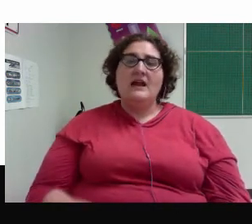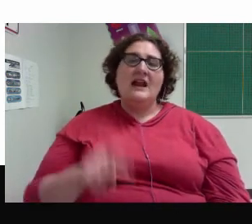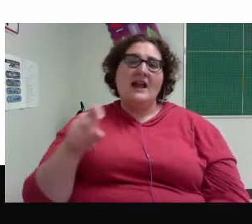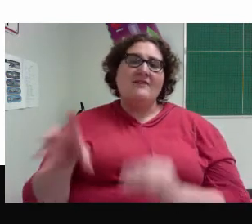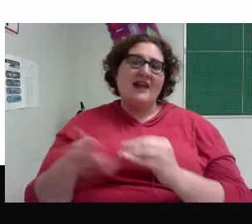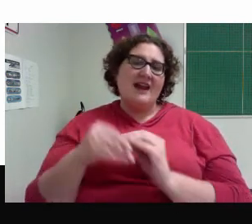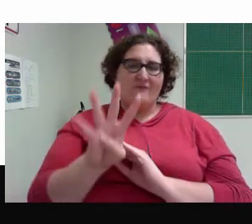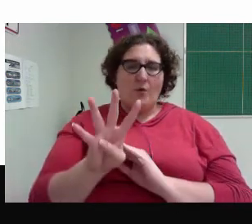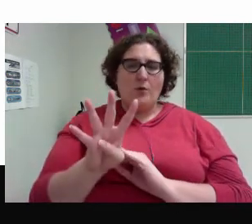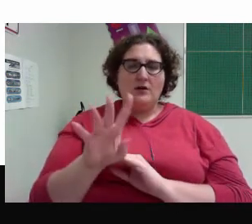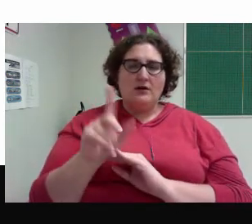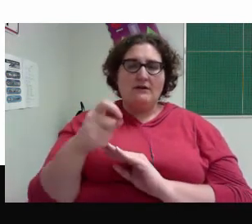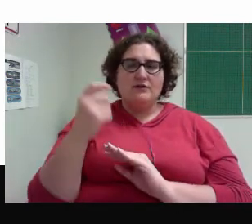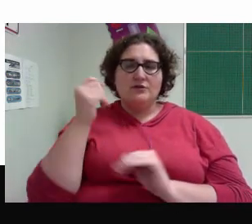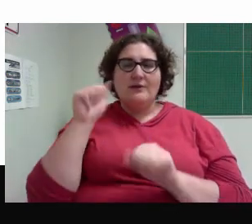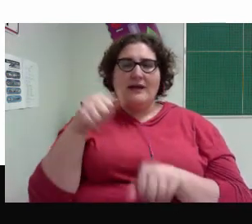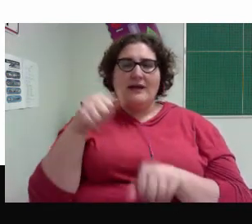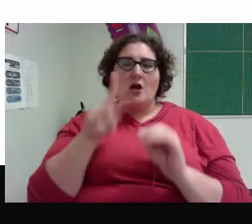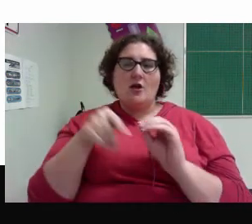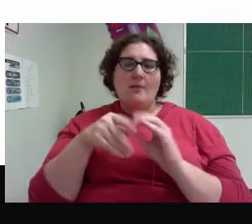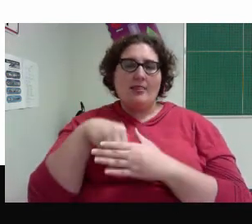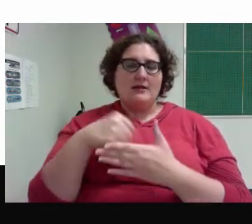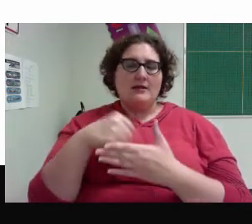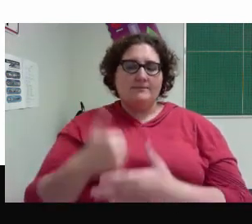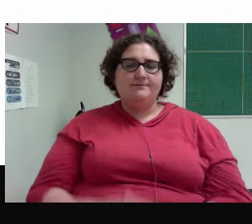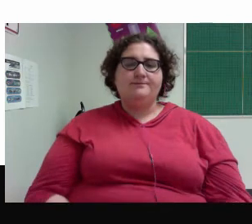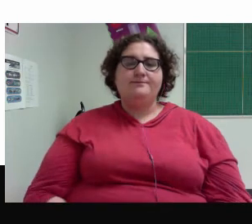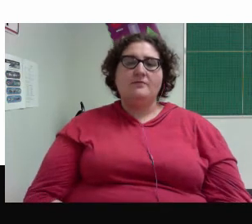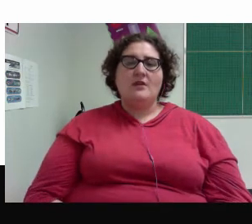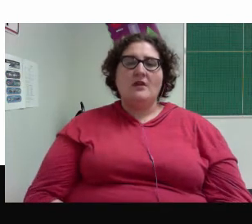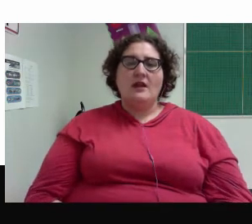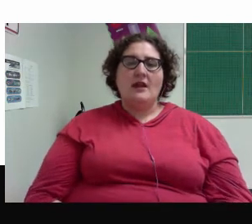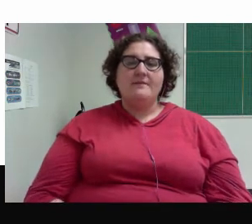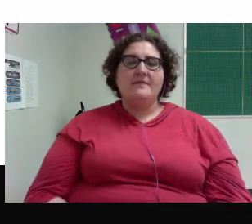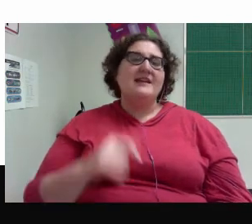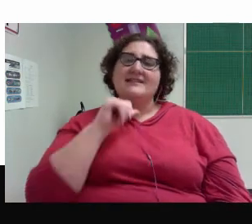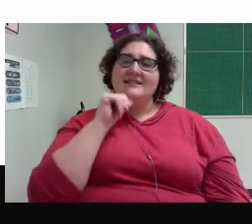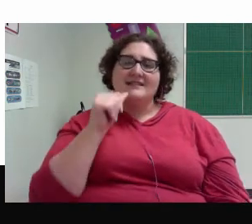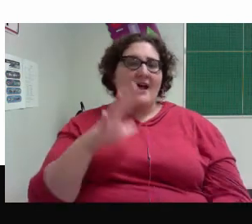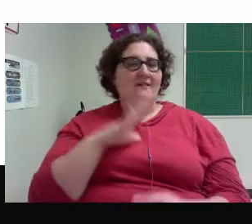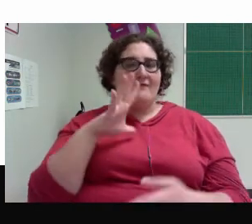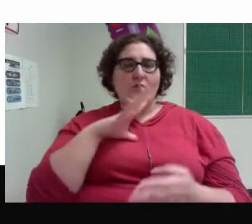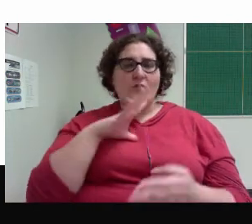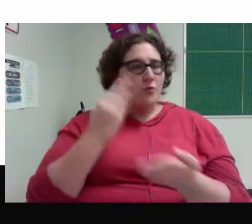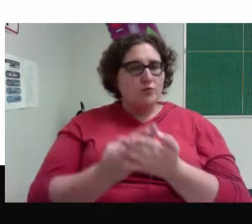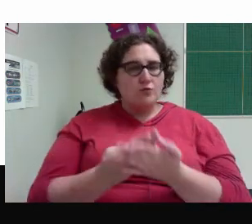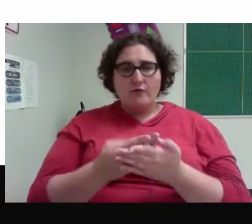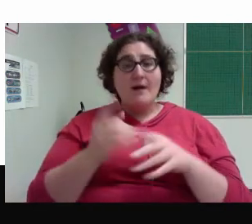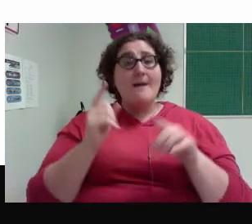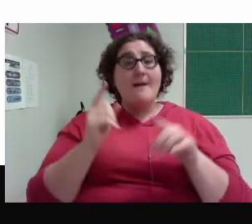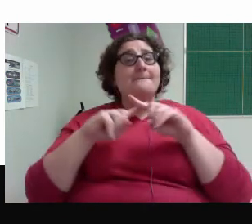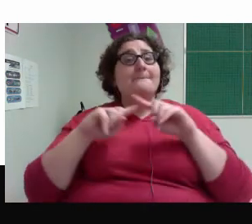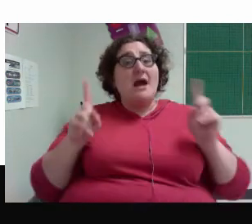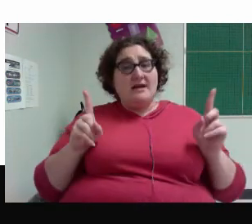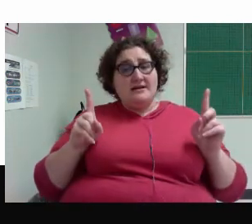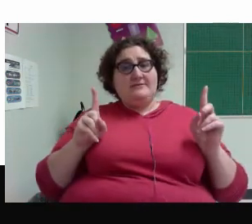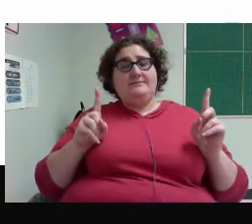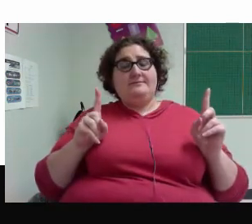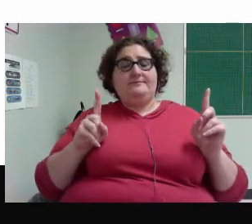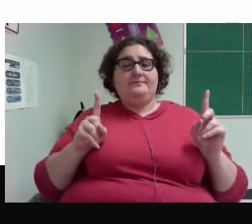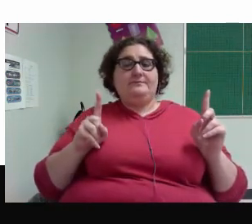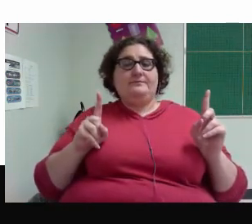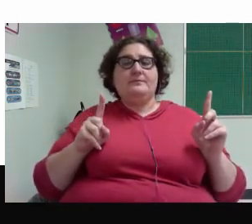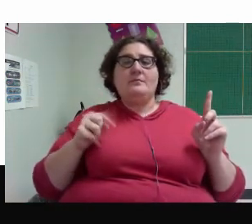3, and I have to add in angle 4 right here so that way we can talk about this. Okay, now this is not a formal proof by any means, but